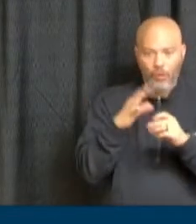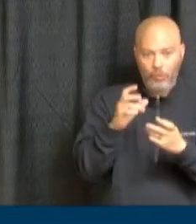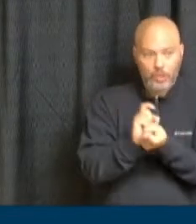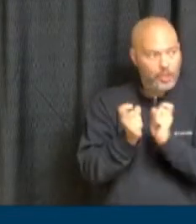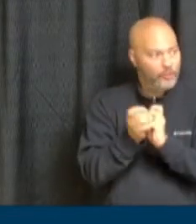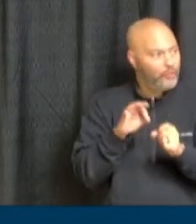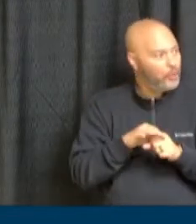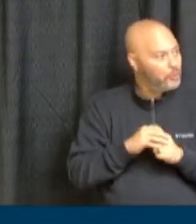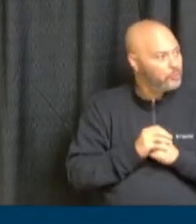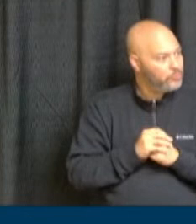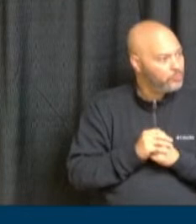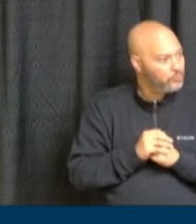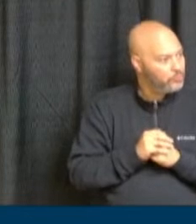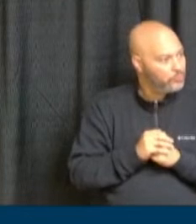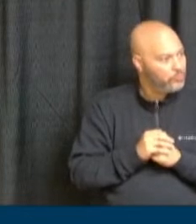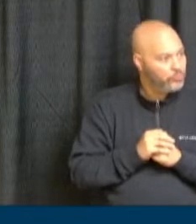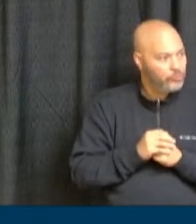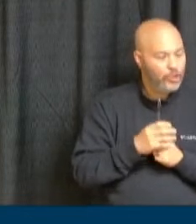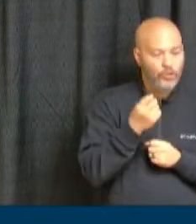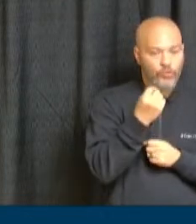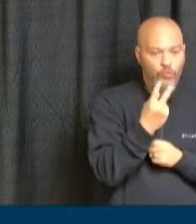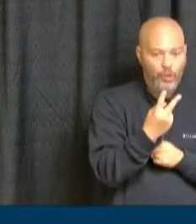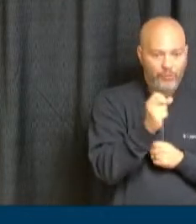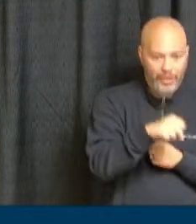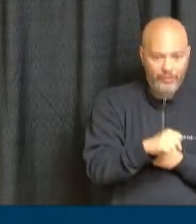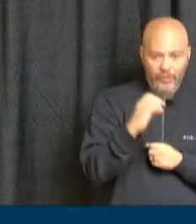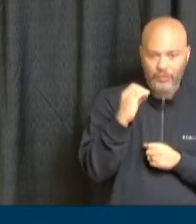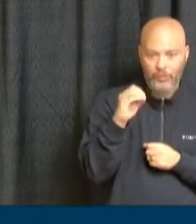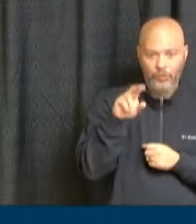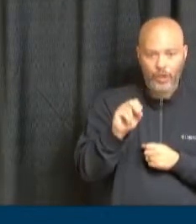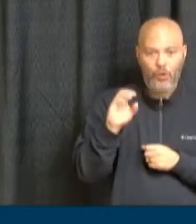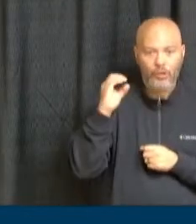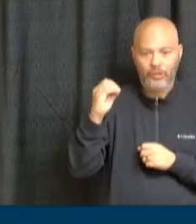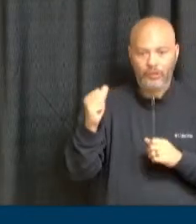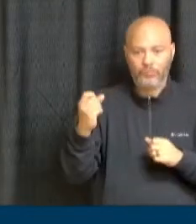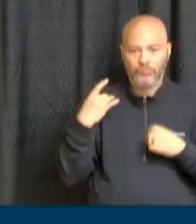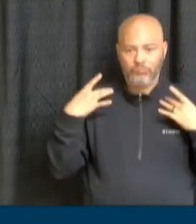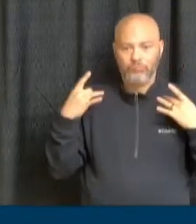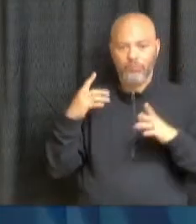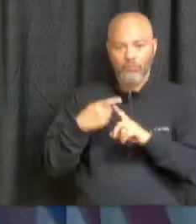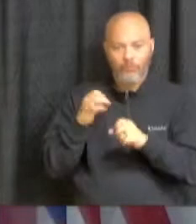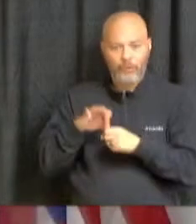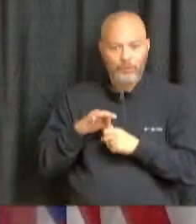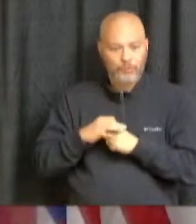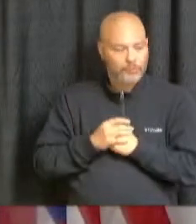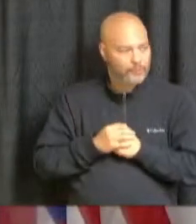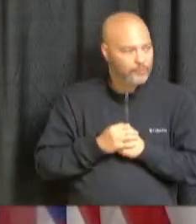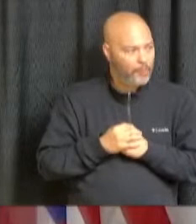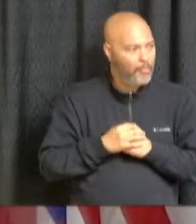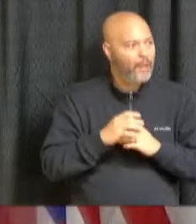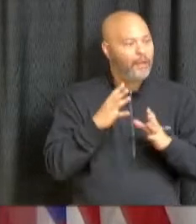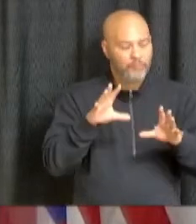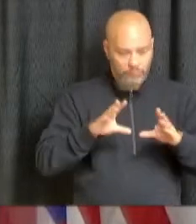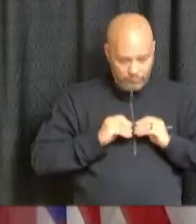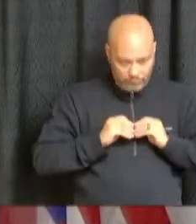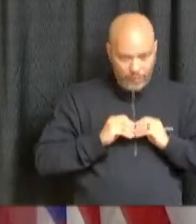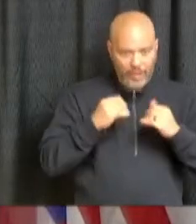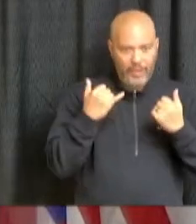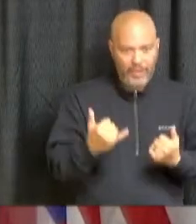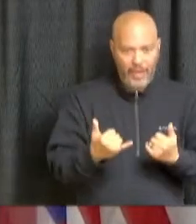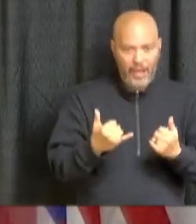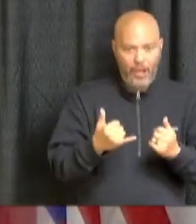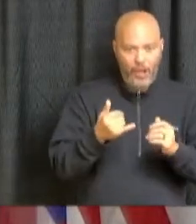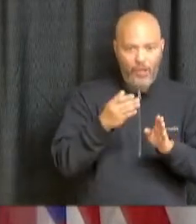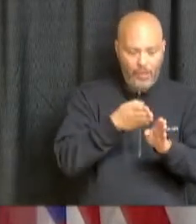member wish to change their vote? Madam Clerk, please take the vote. 12 yes, 0 no, 0 abstain. The amendment is adopted. We are